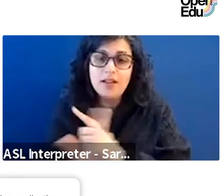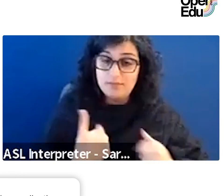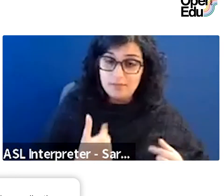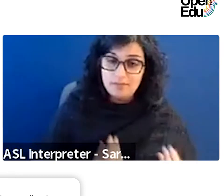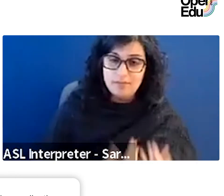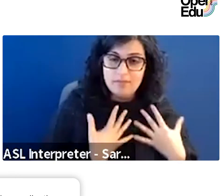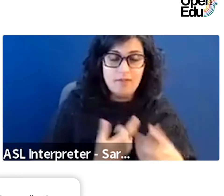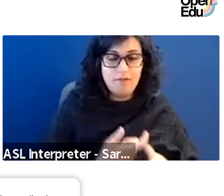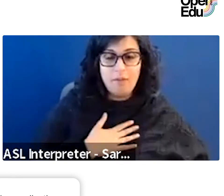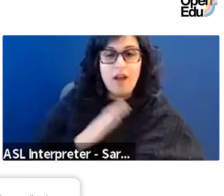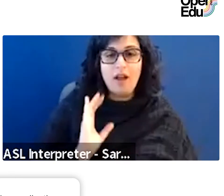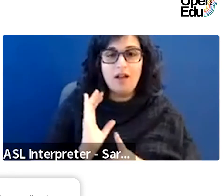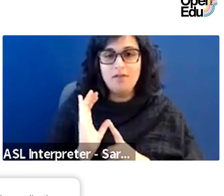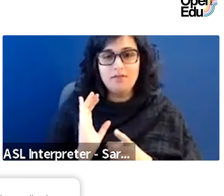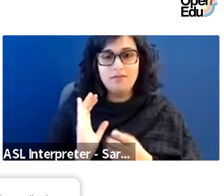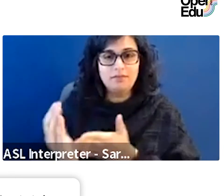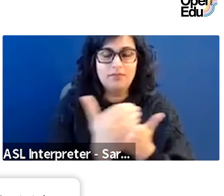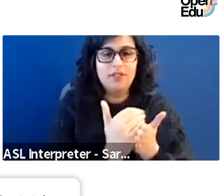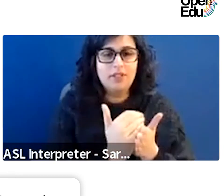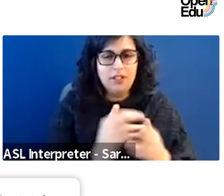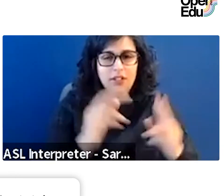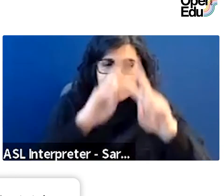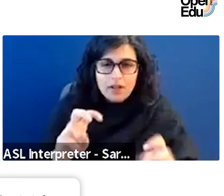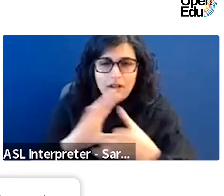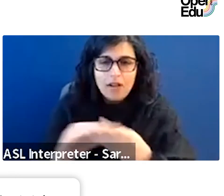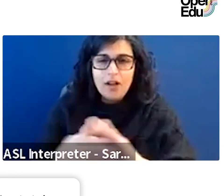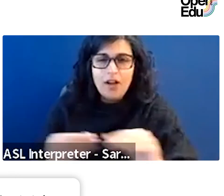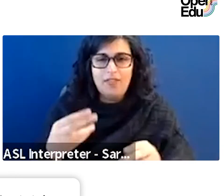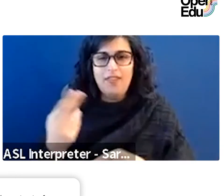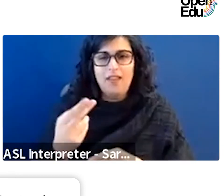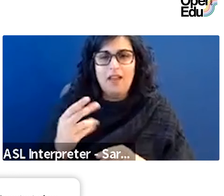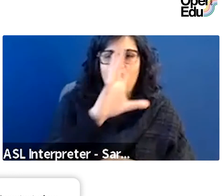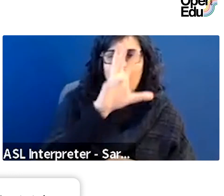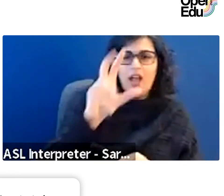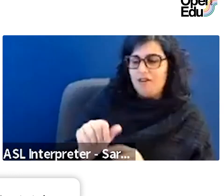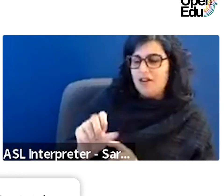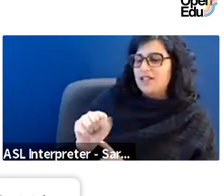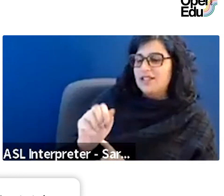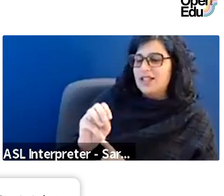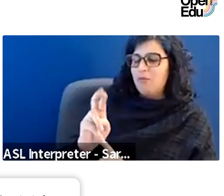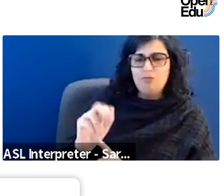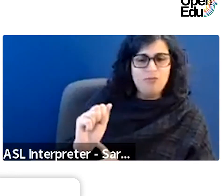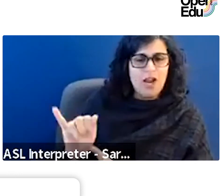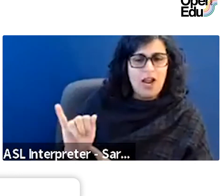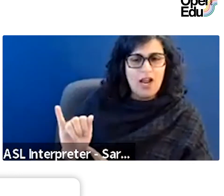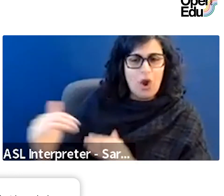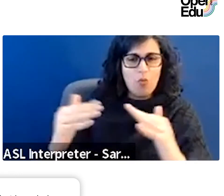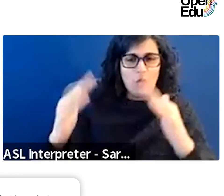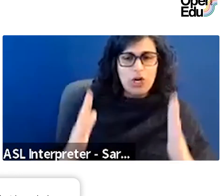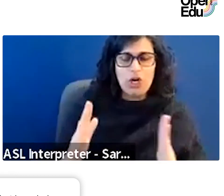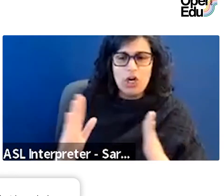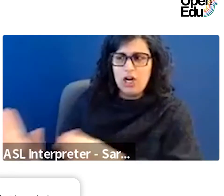with my collection, looking through the story, this historical context of an African samurai warrior, tying